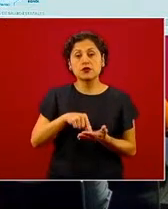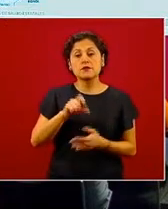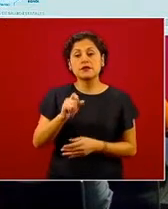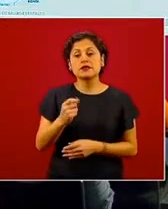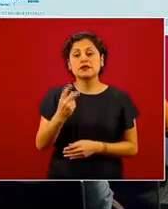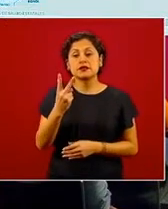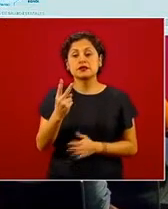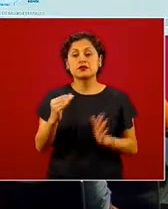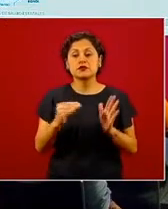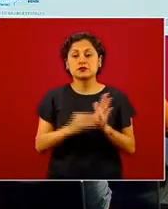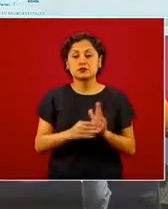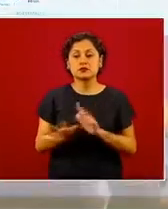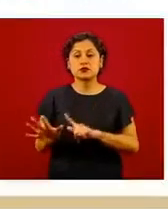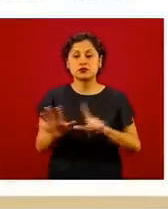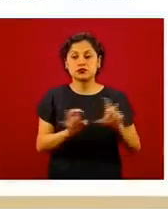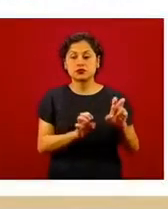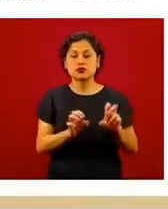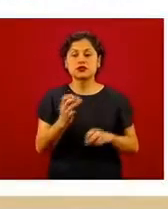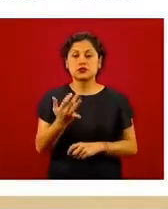And of the